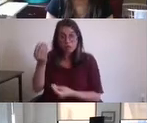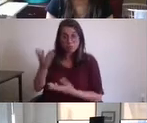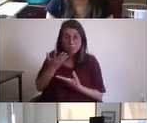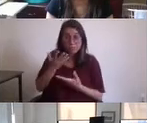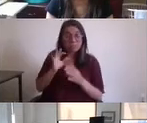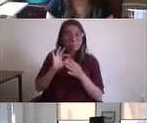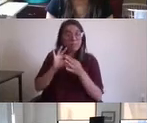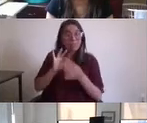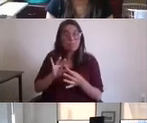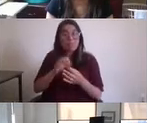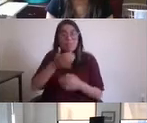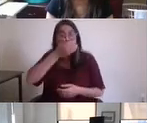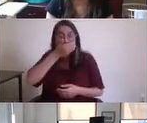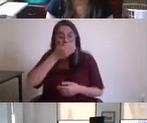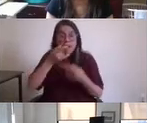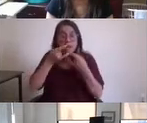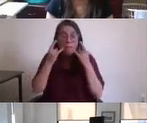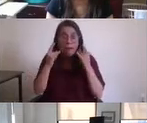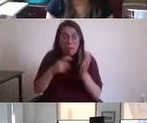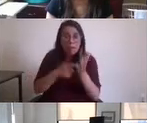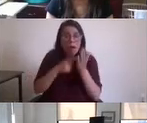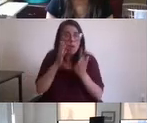requirements. We are planning to do